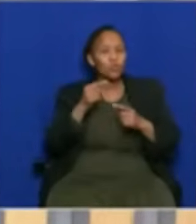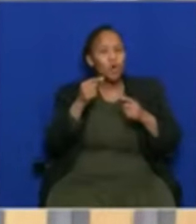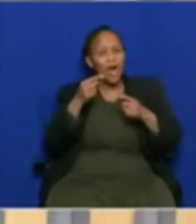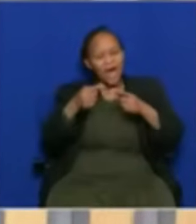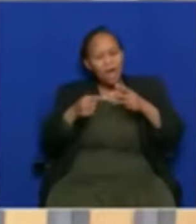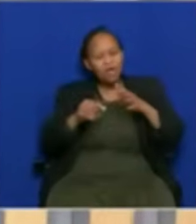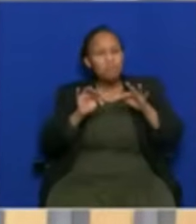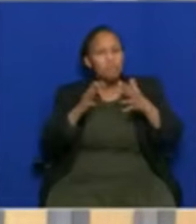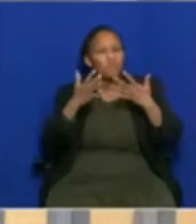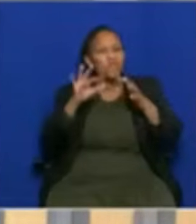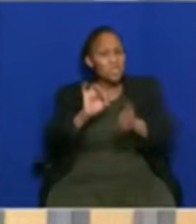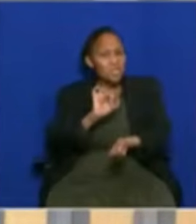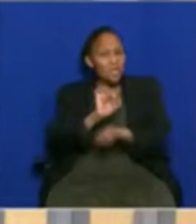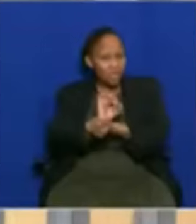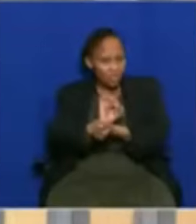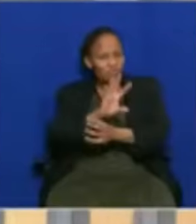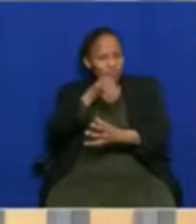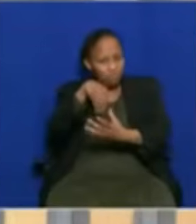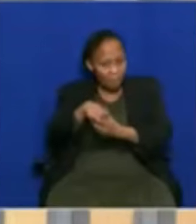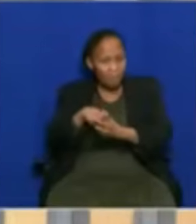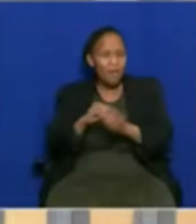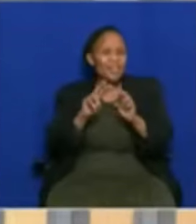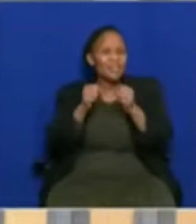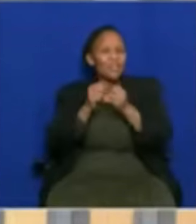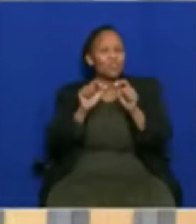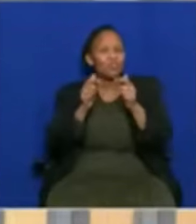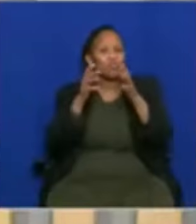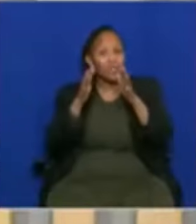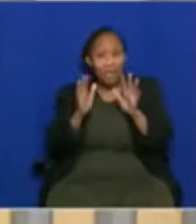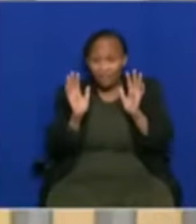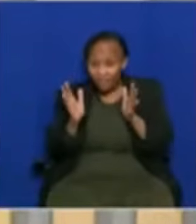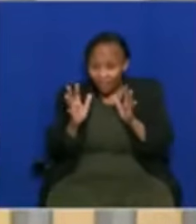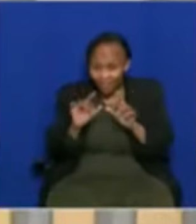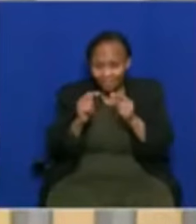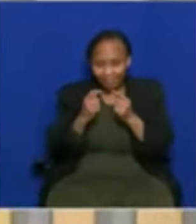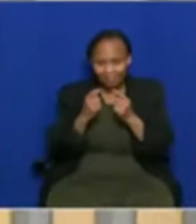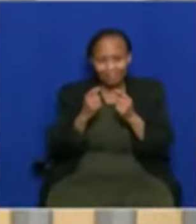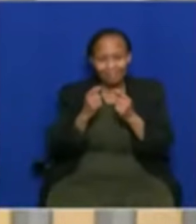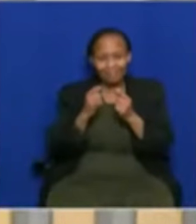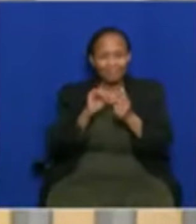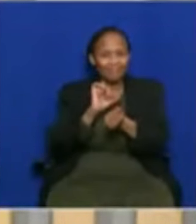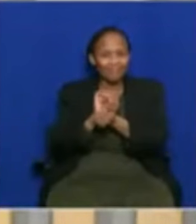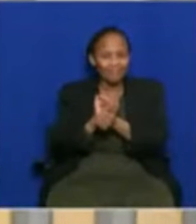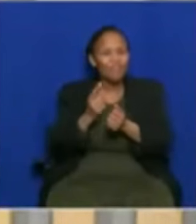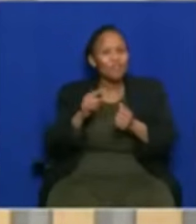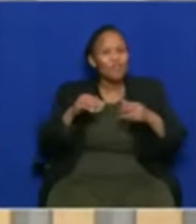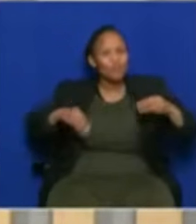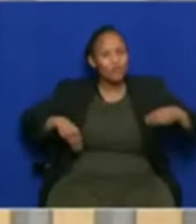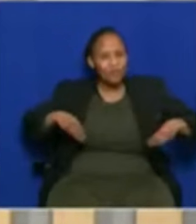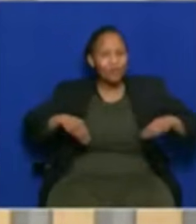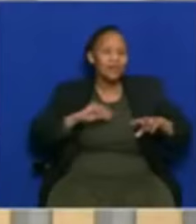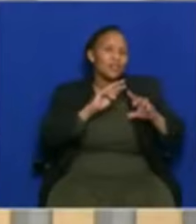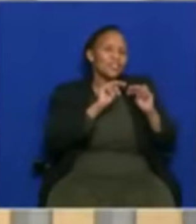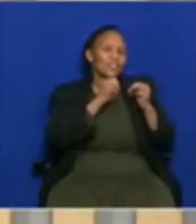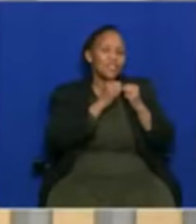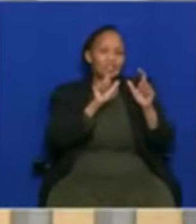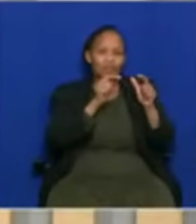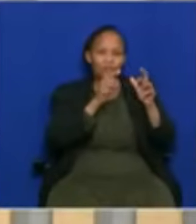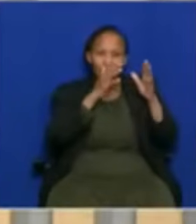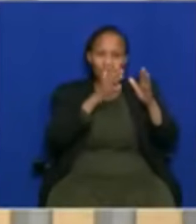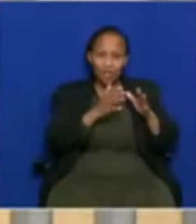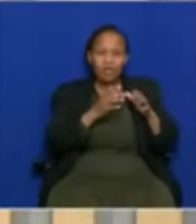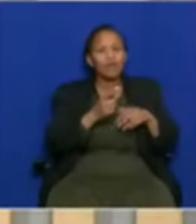I... Sorry, sir. Has he been arrested for corruption? The National Commissioner has been arrested for contraventions of the